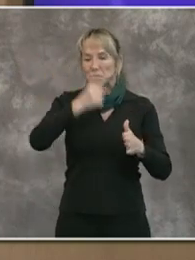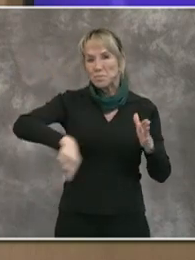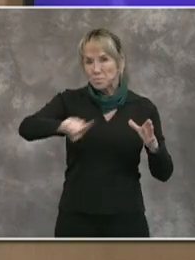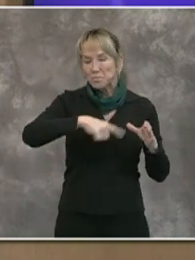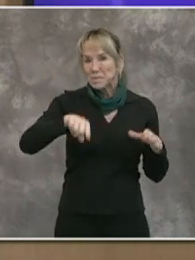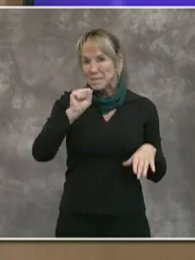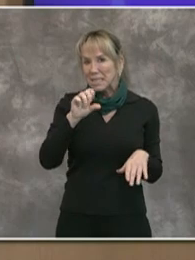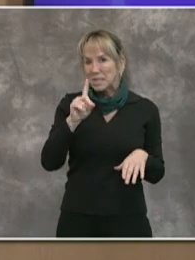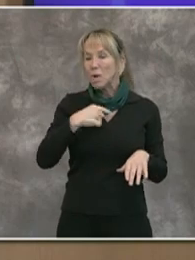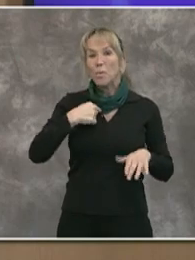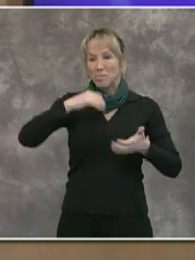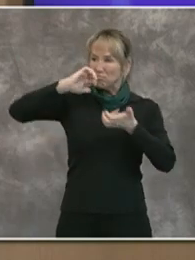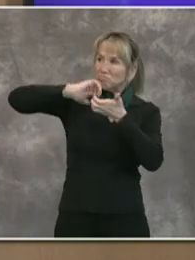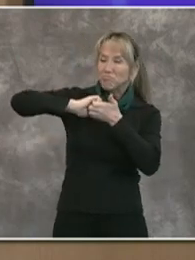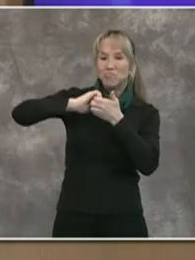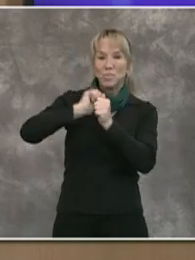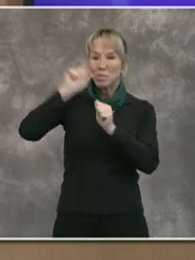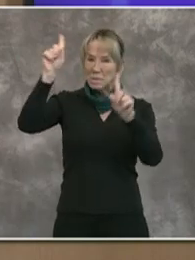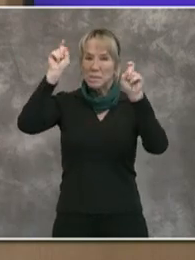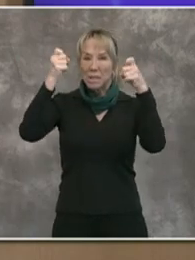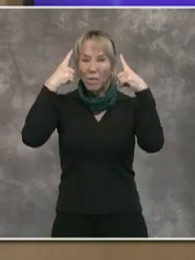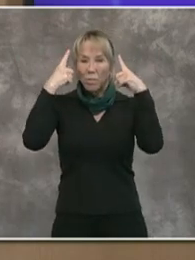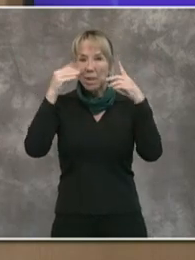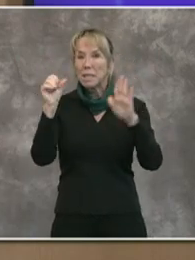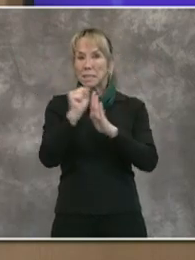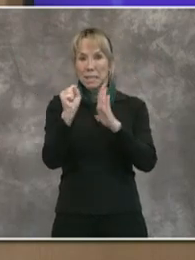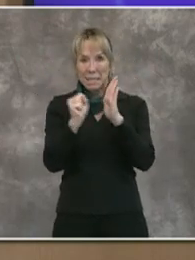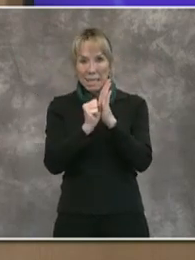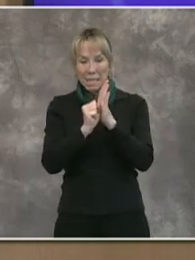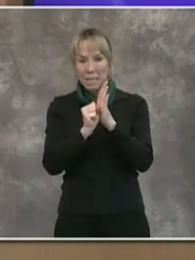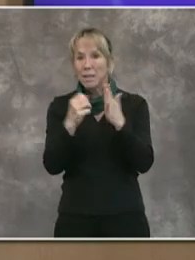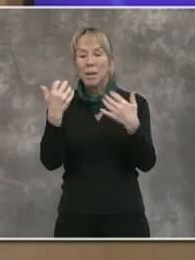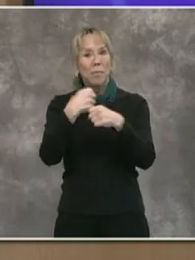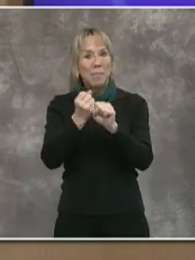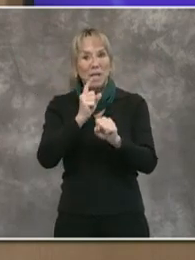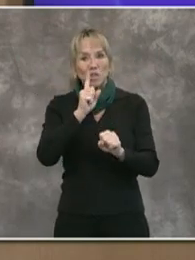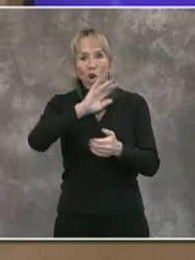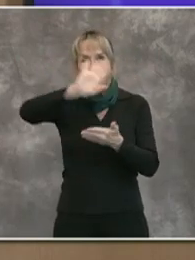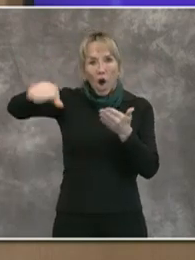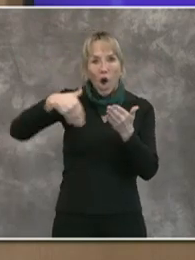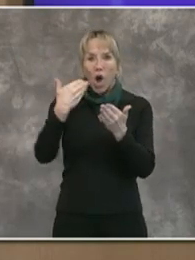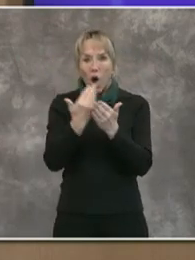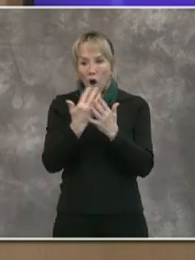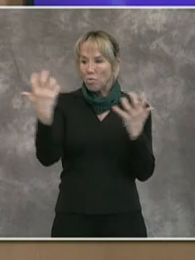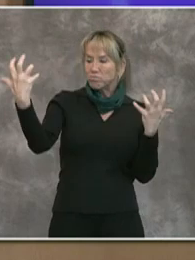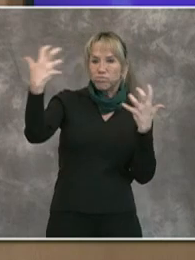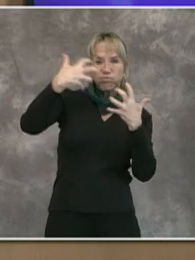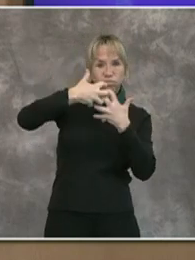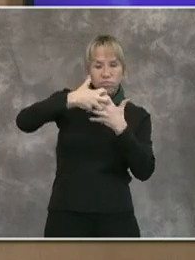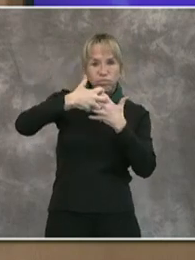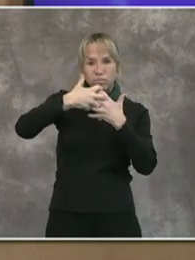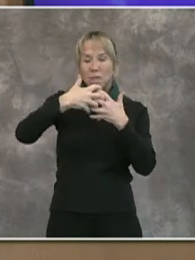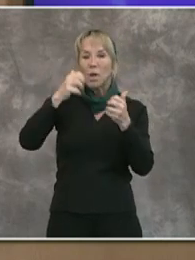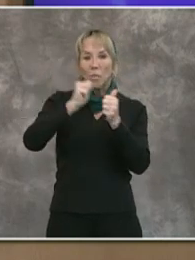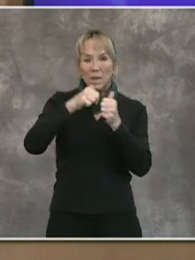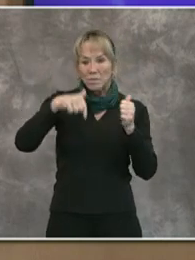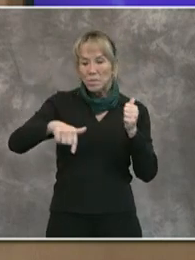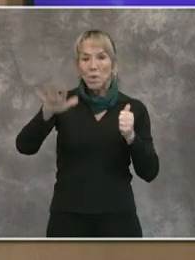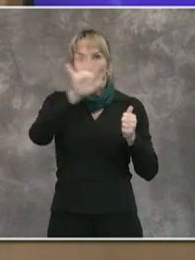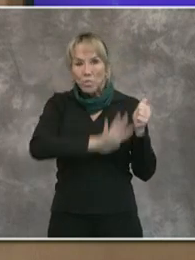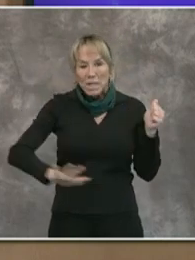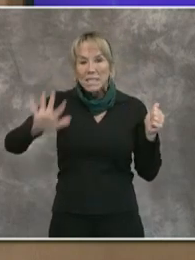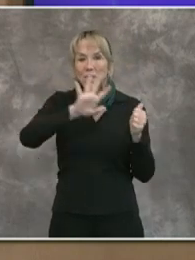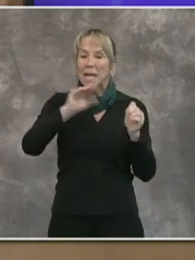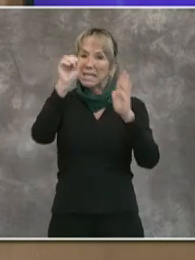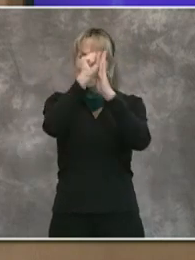California will work closely with our governor and the state of California to ensure that all efforts are aligned both regionally and statewide.